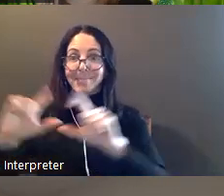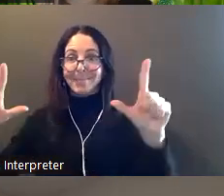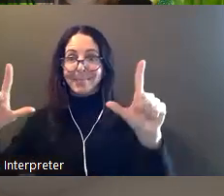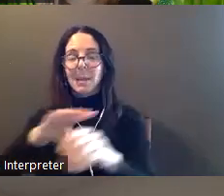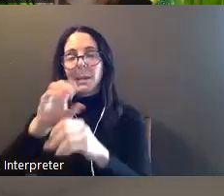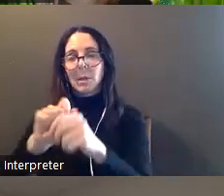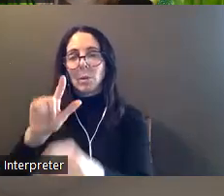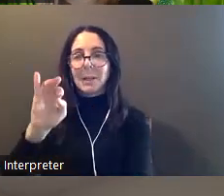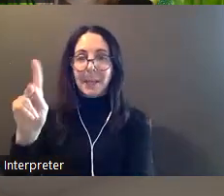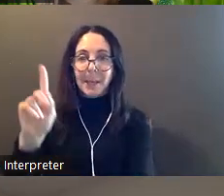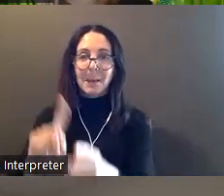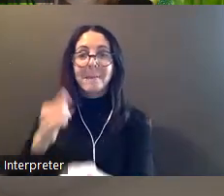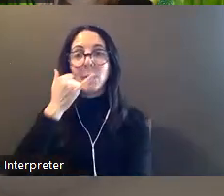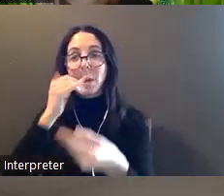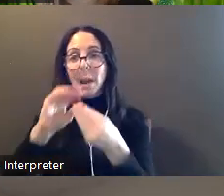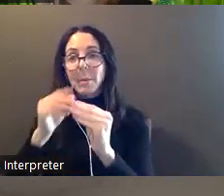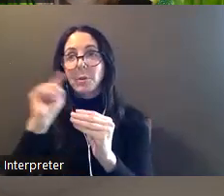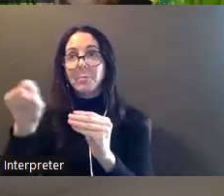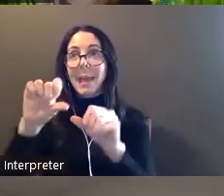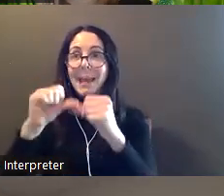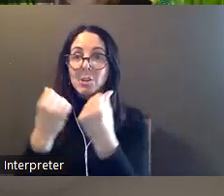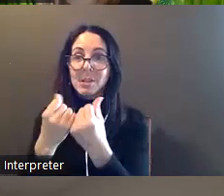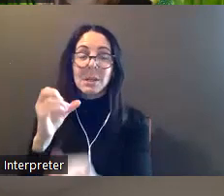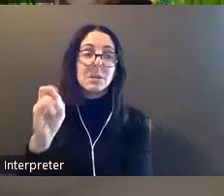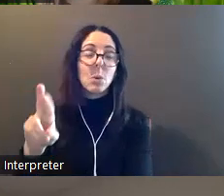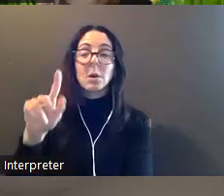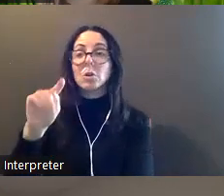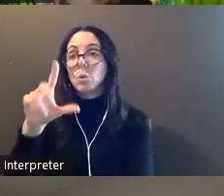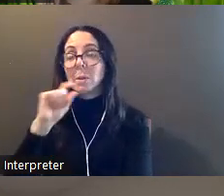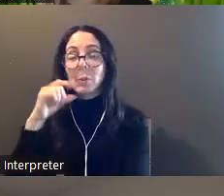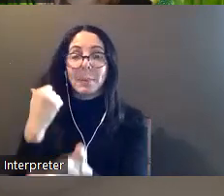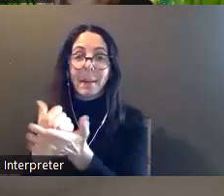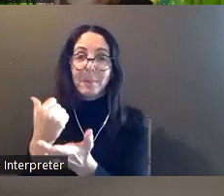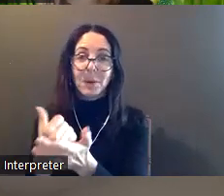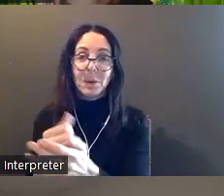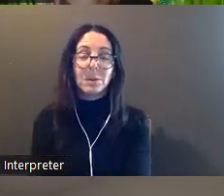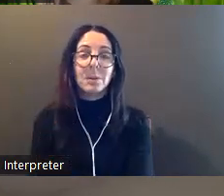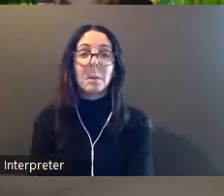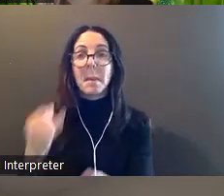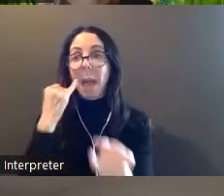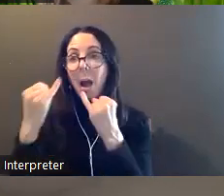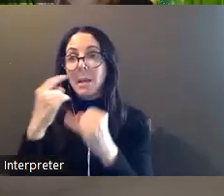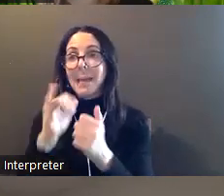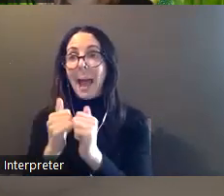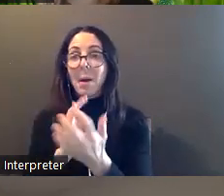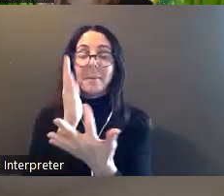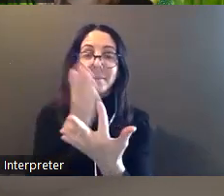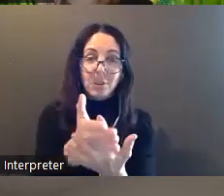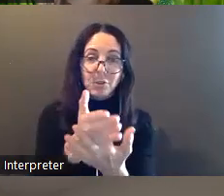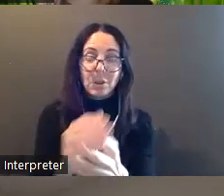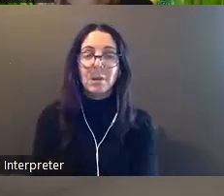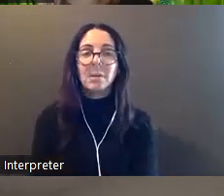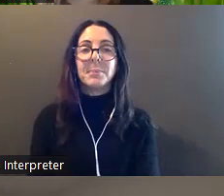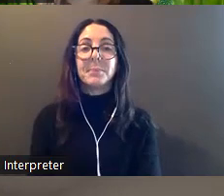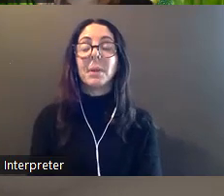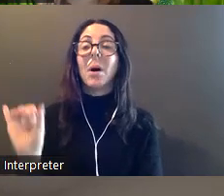links, phone numbers for other agencies or tools which may be helpful, ideas for interventions. There is